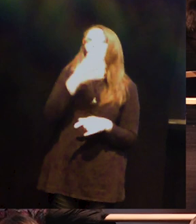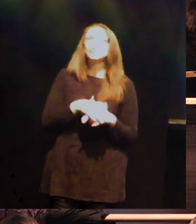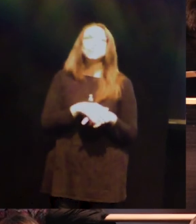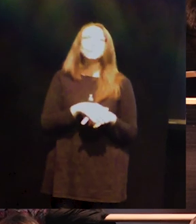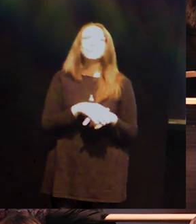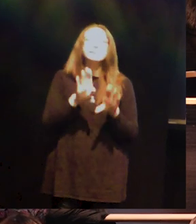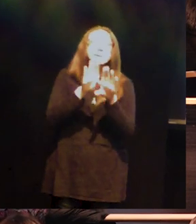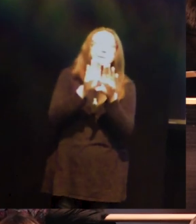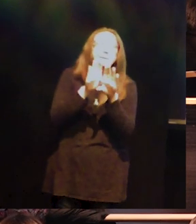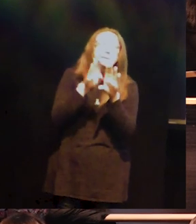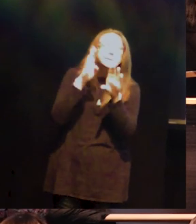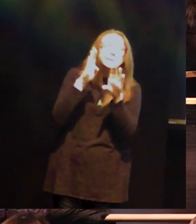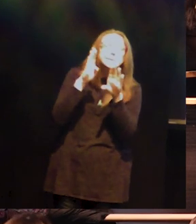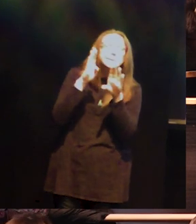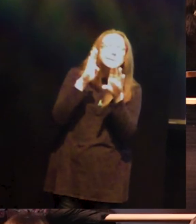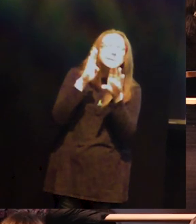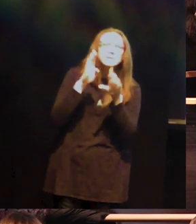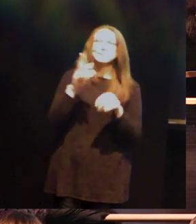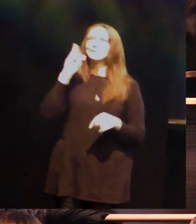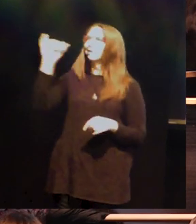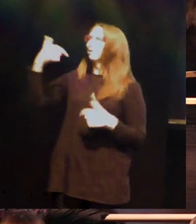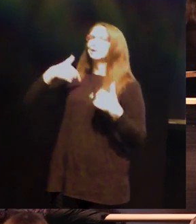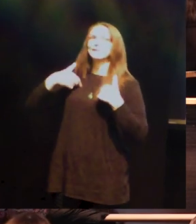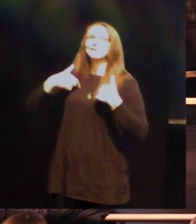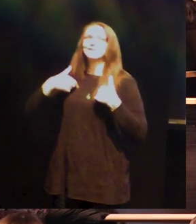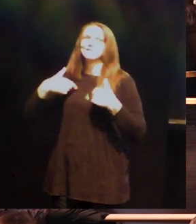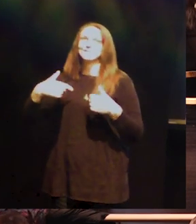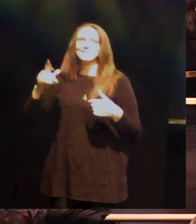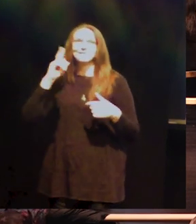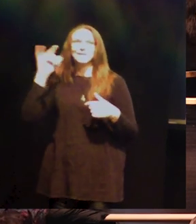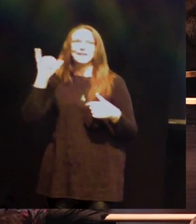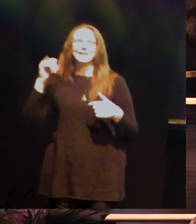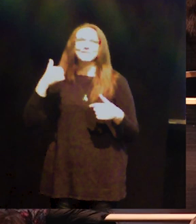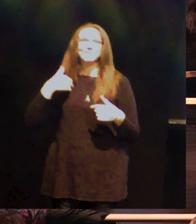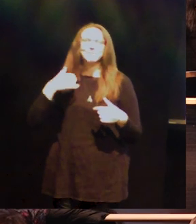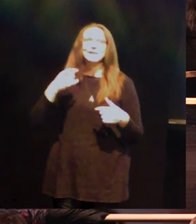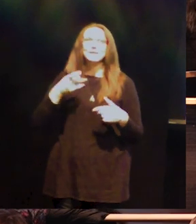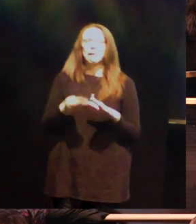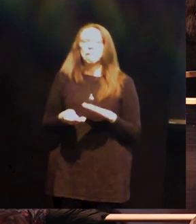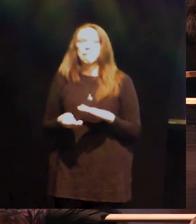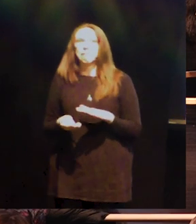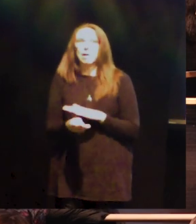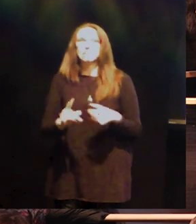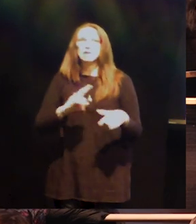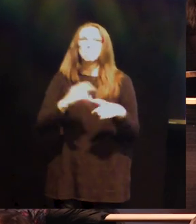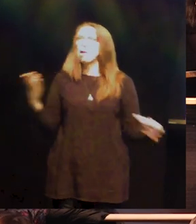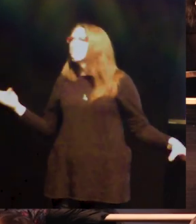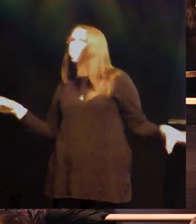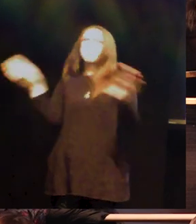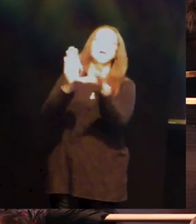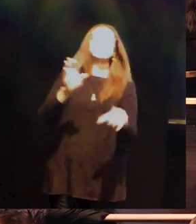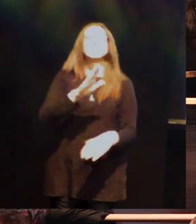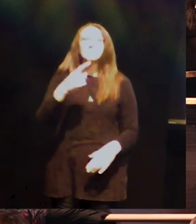only open the door a little bit. Oh. Sounds like me. You put the cigarettes through, and she'd slam the door. Never